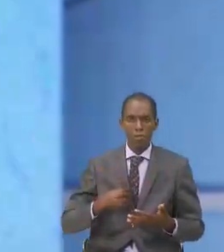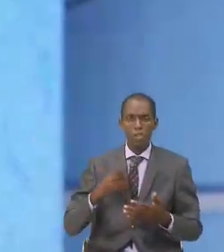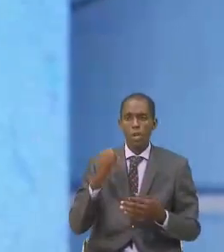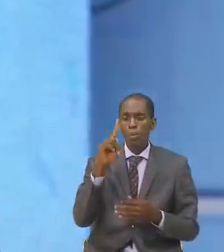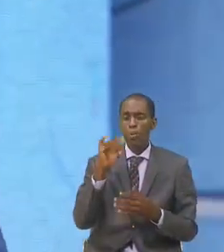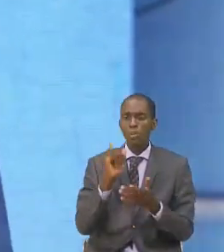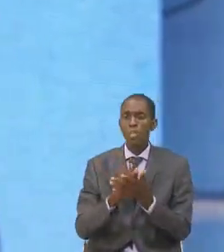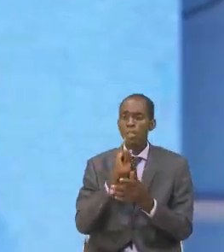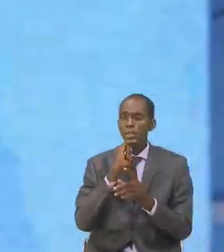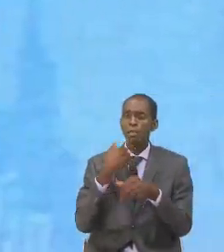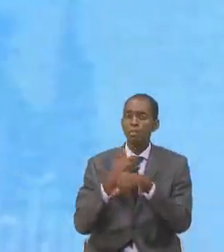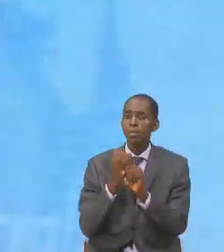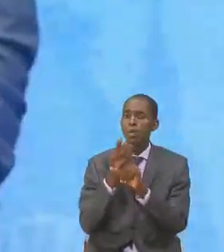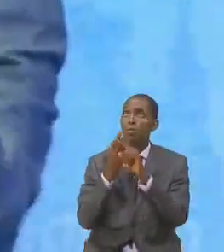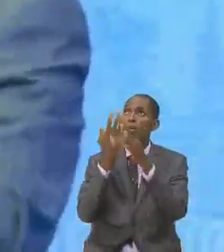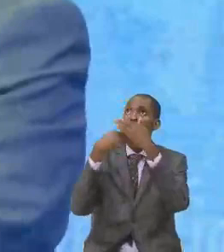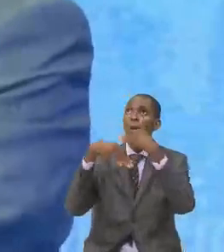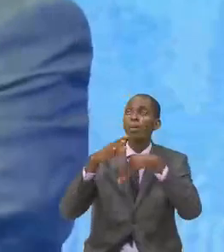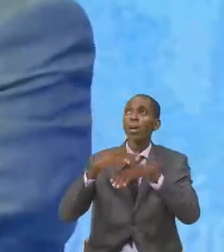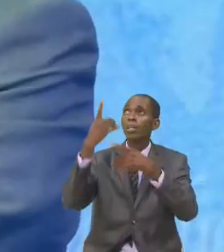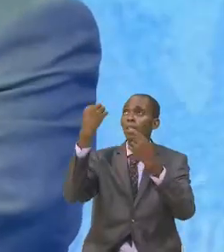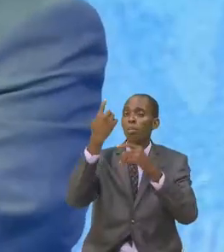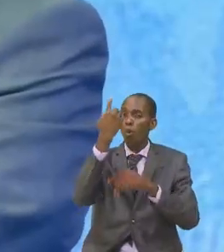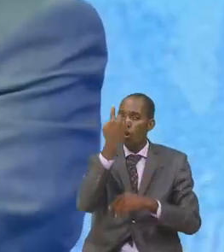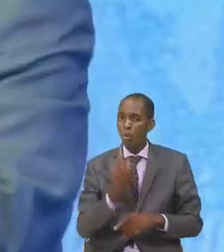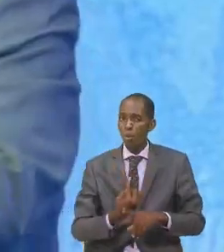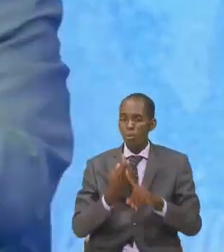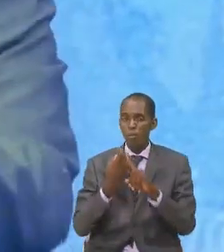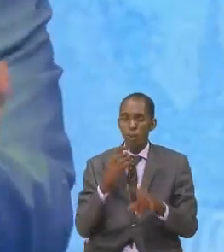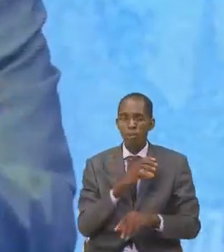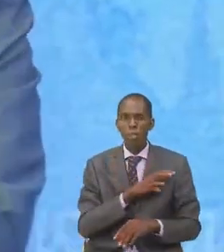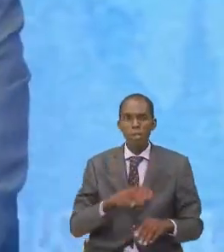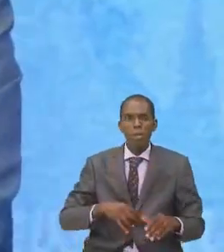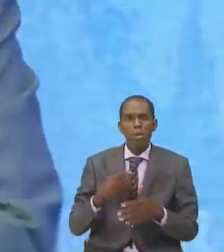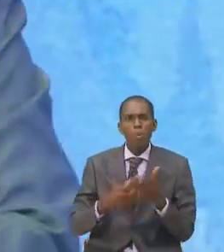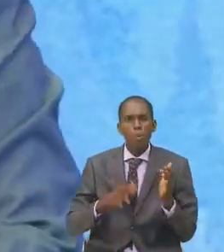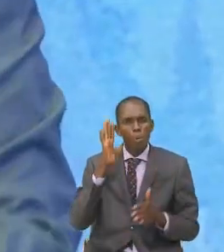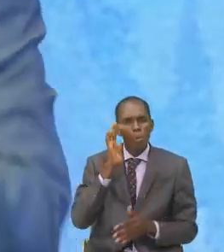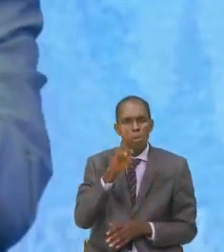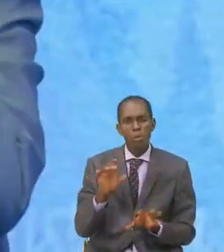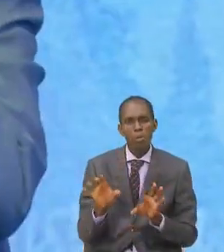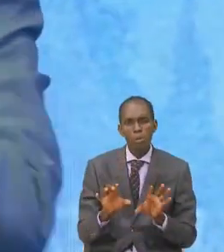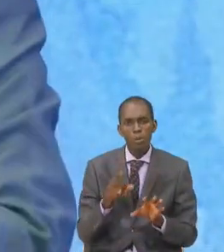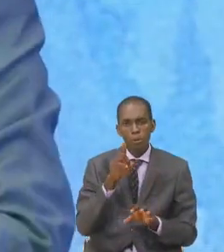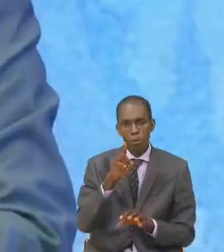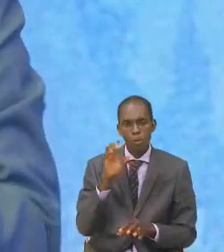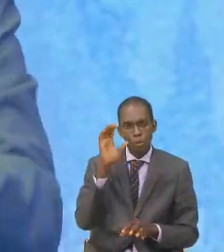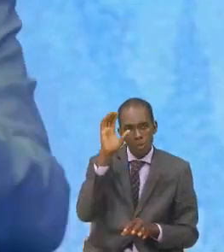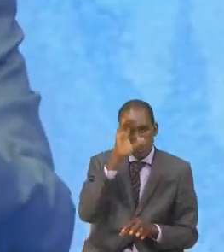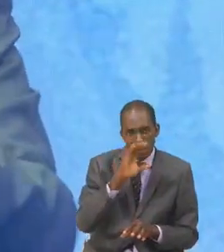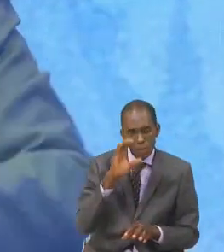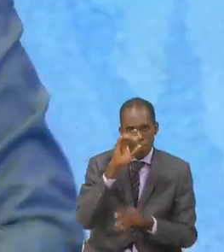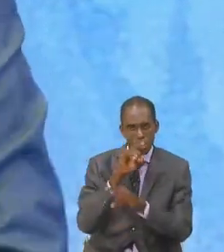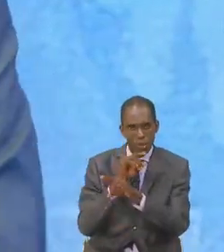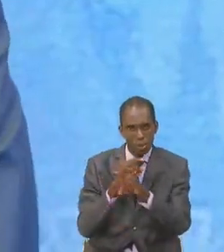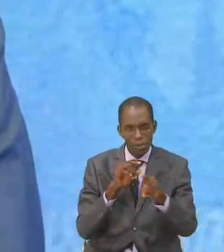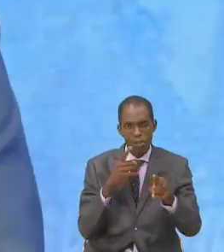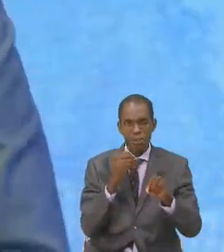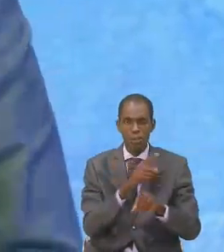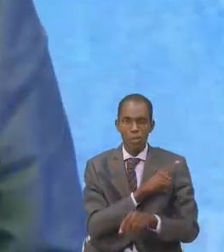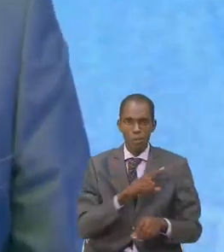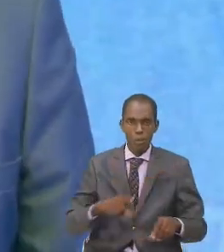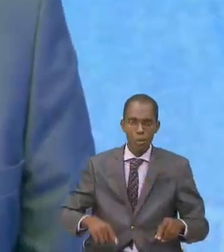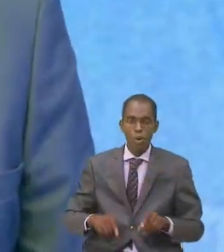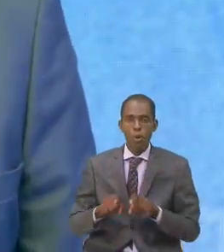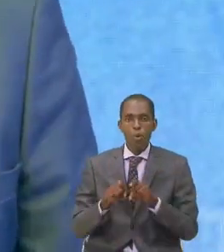this righteous garment, the one that is made from heaven and the one that came only from Christ, what are you going to do?